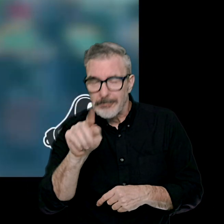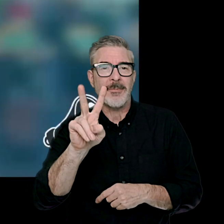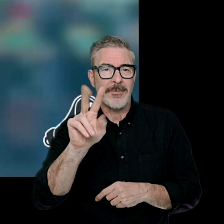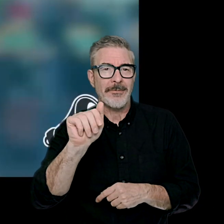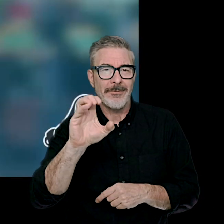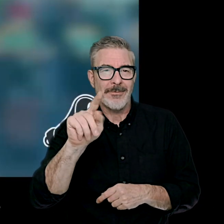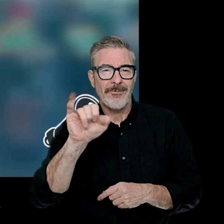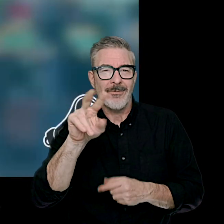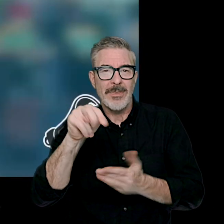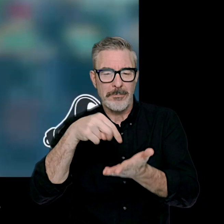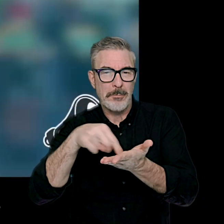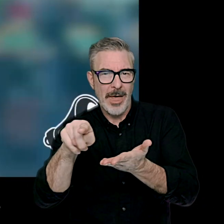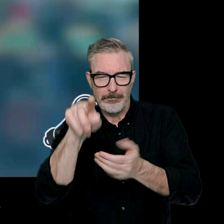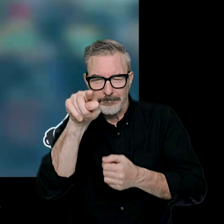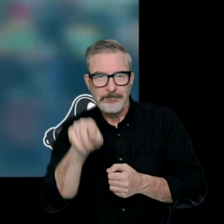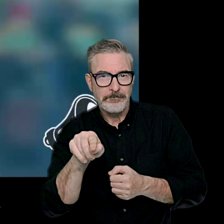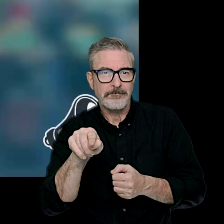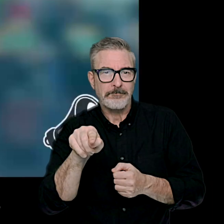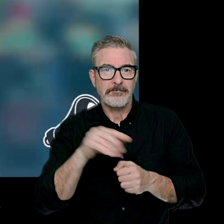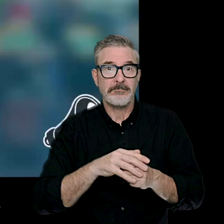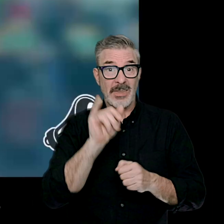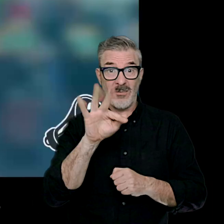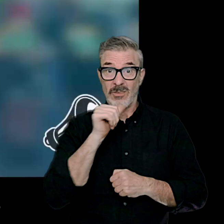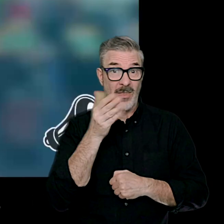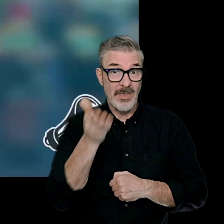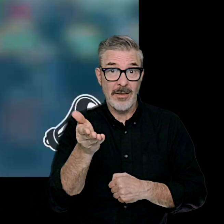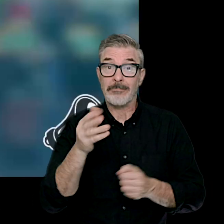So you will be able to see that vacation pay on your pay stub.